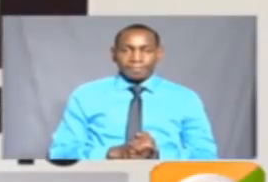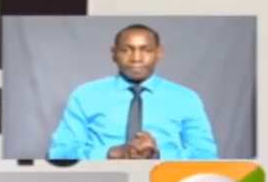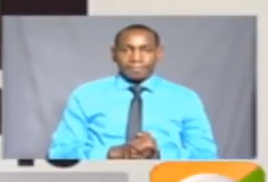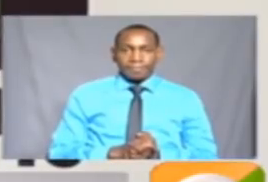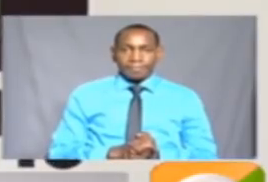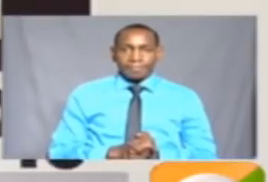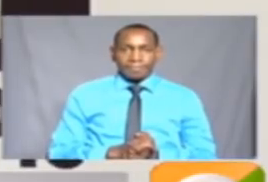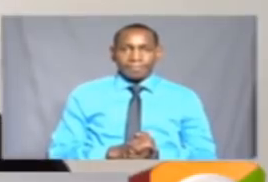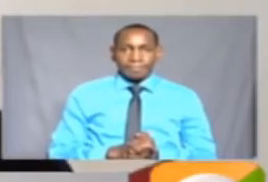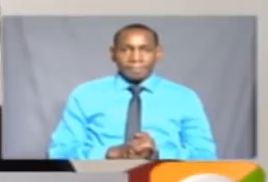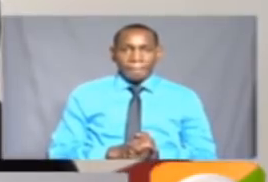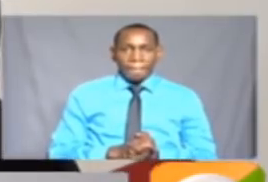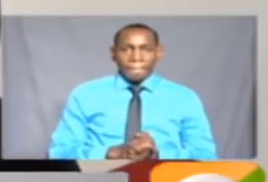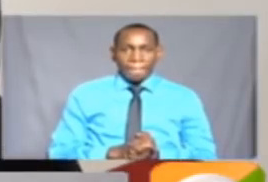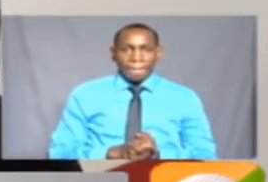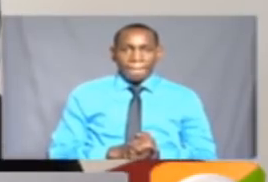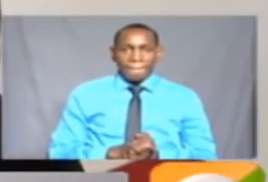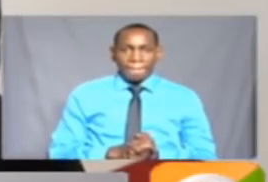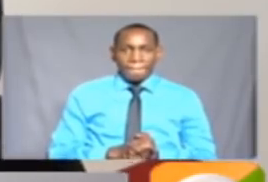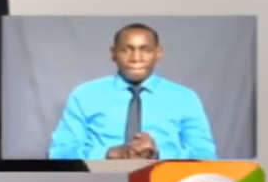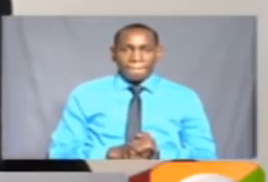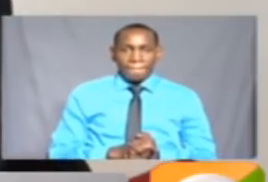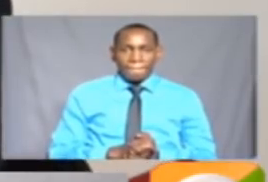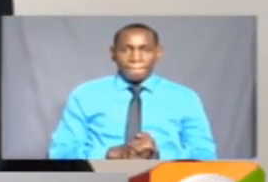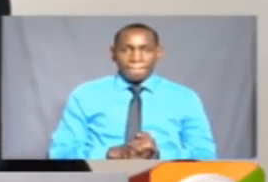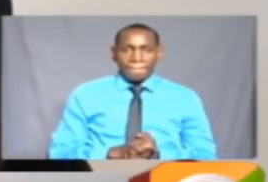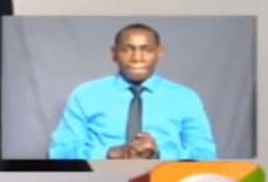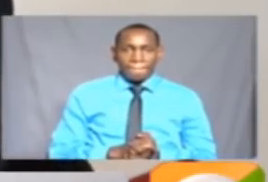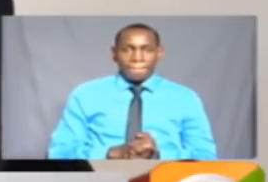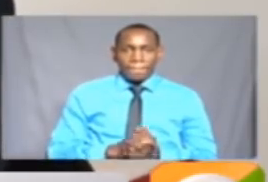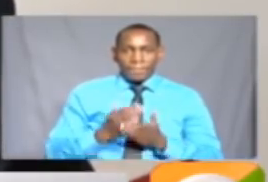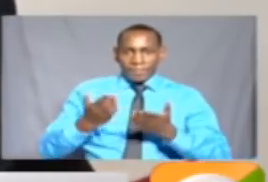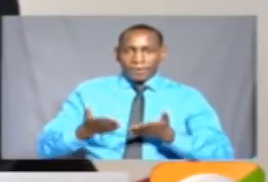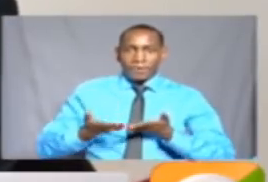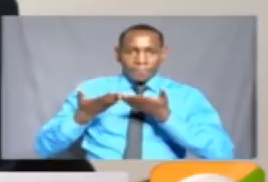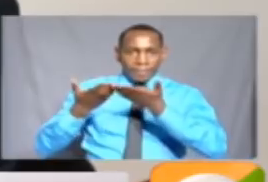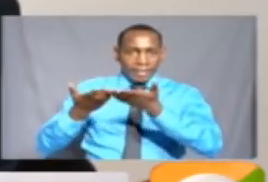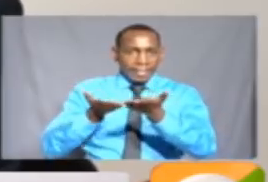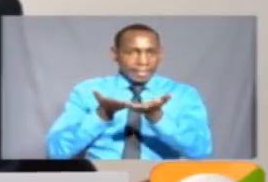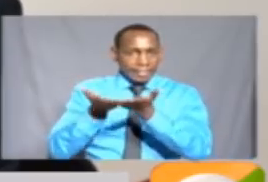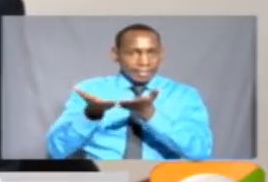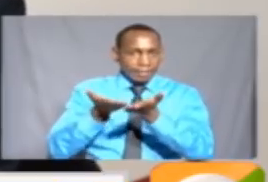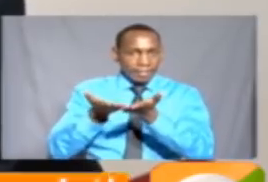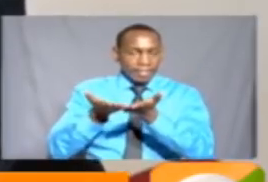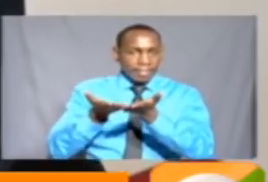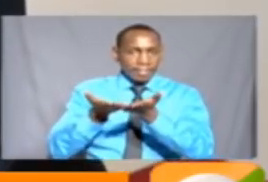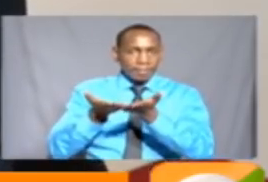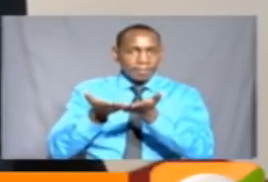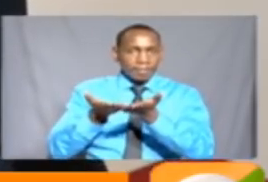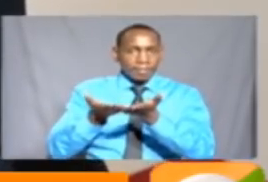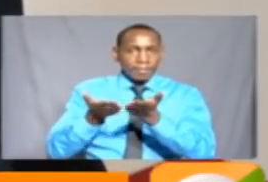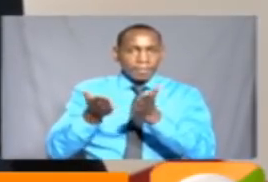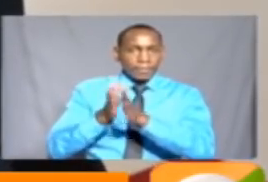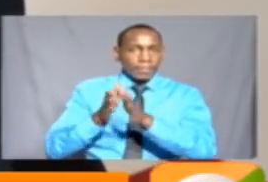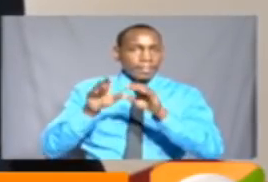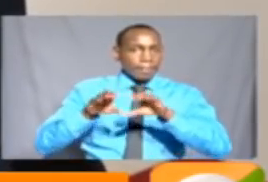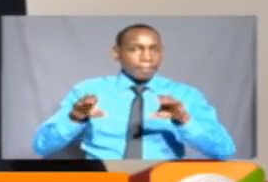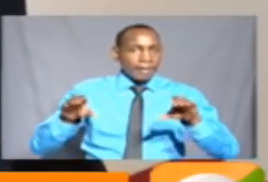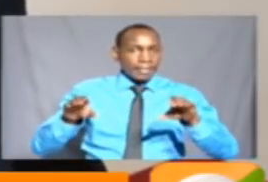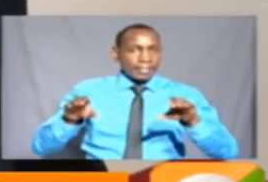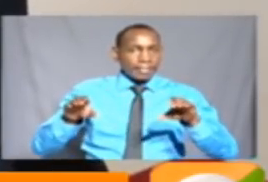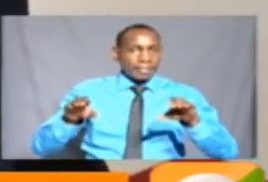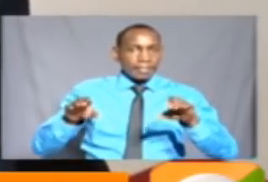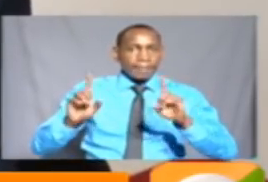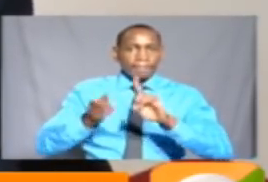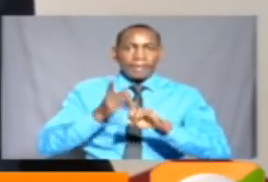You know, the product actually still has about, I think, 20,000 customers with no advertising and no marketing. So that's the